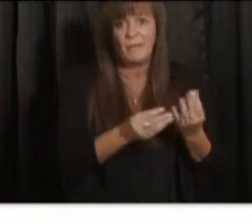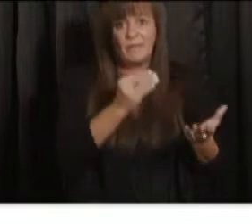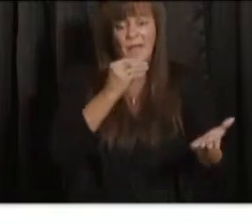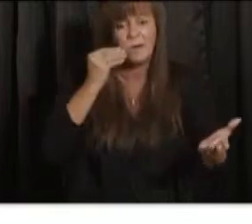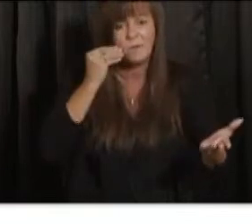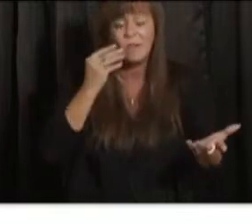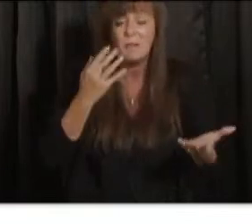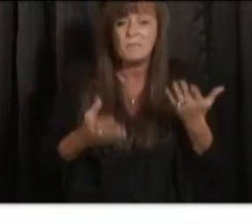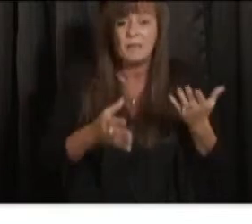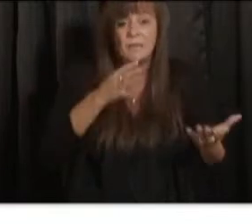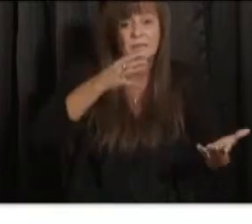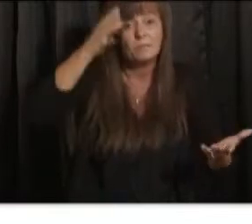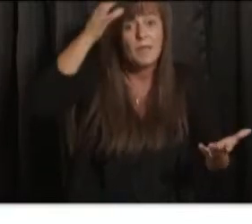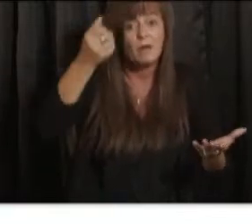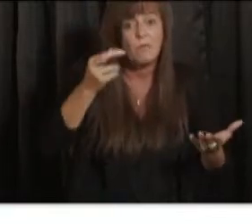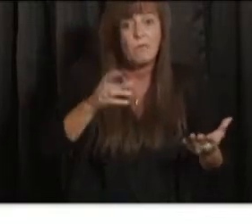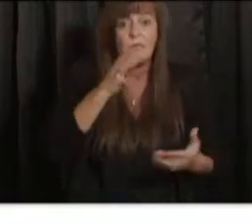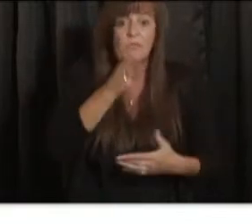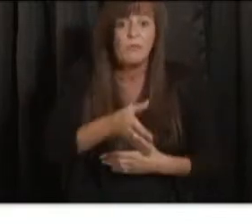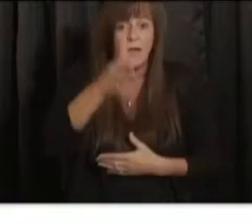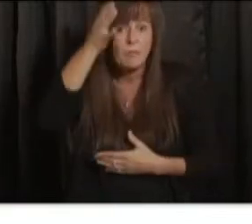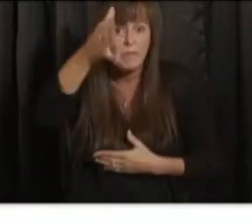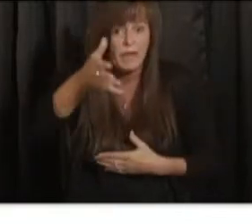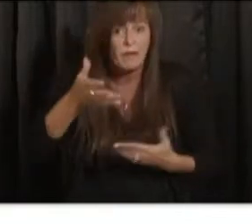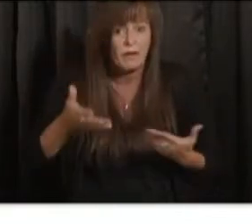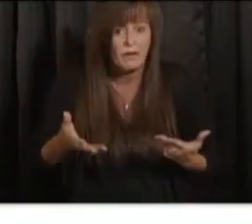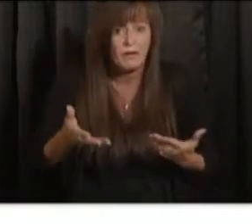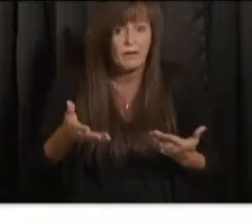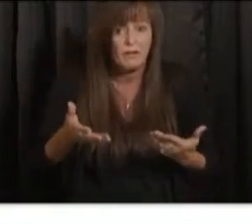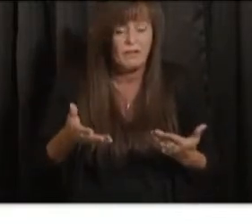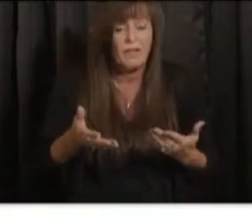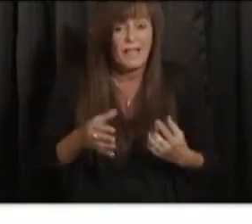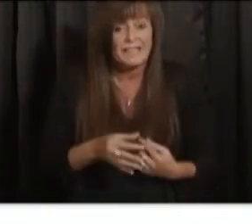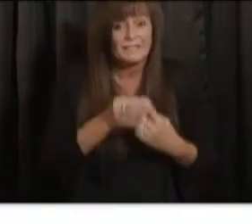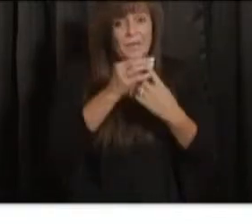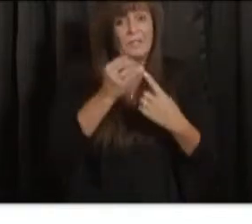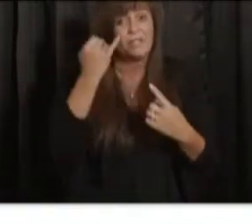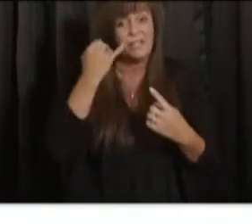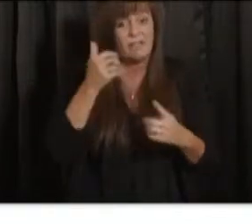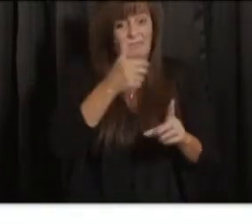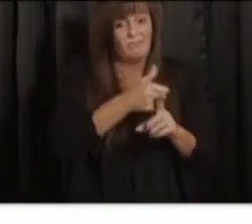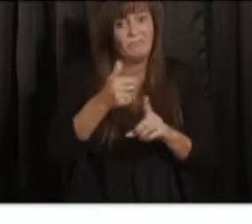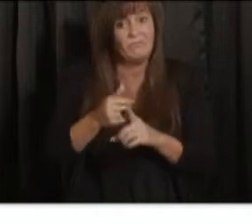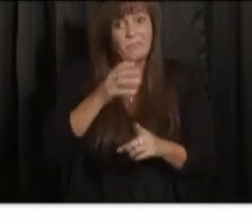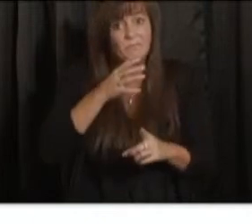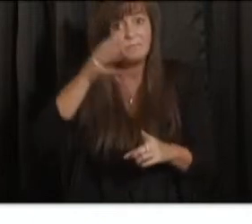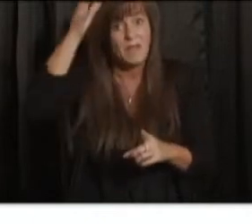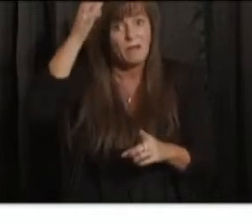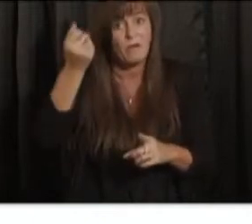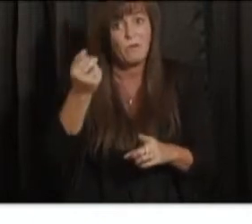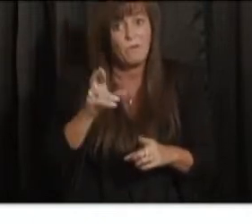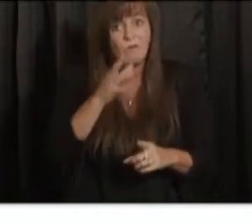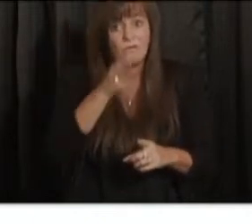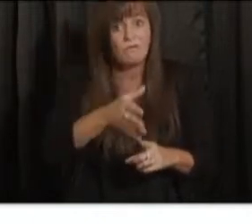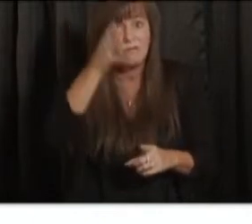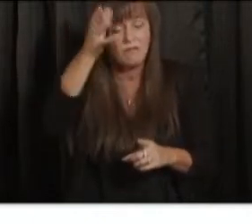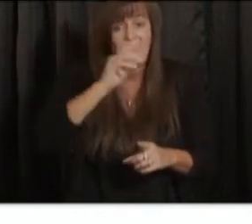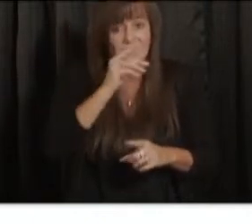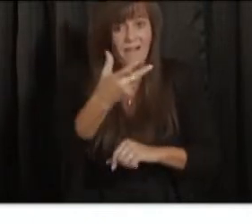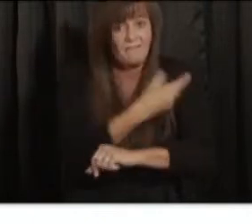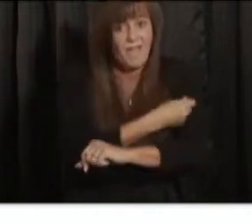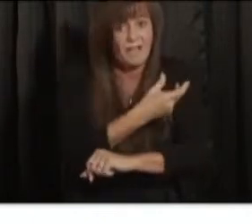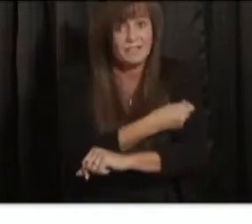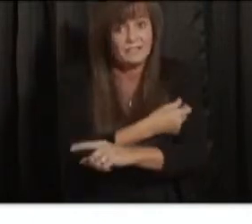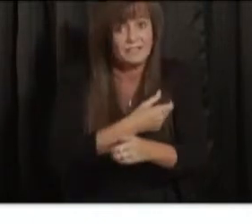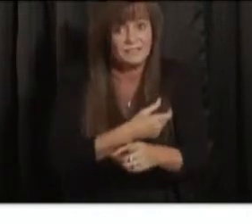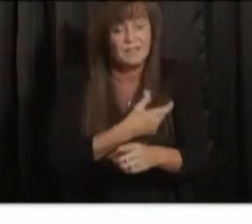for hospitalization, particularly if that parent or adult is unvaccinated. Vaccines are the strongest layer